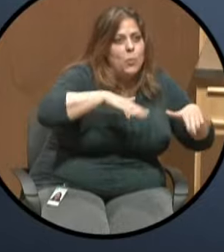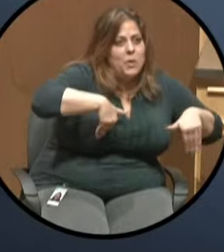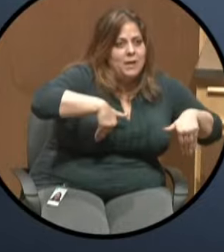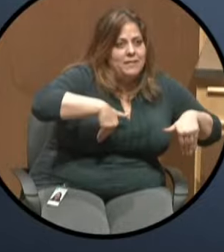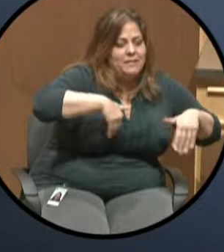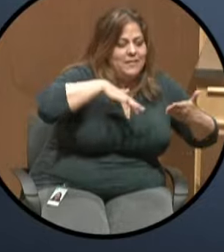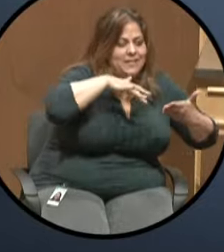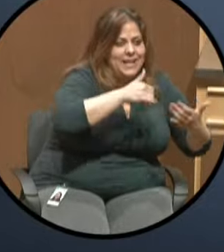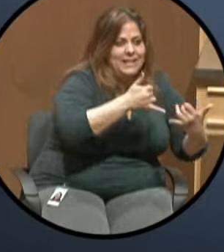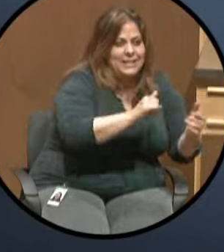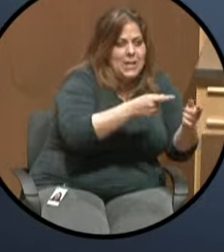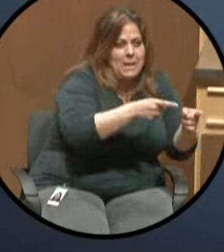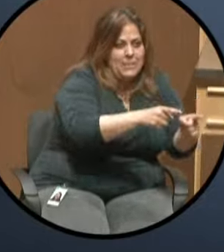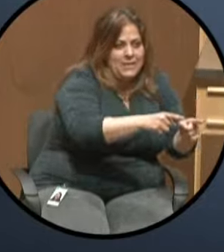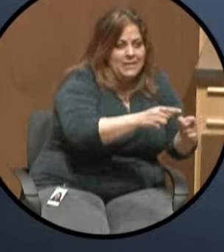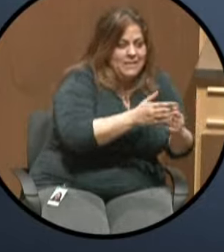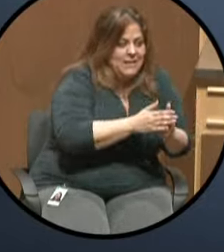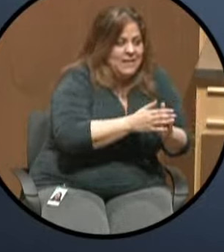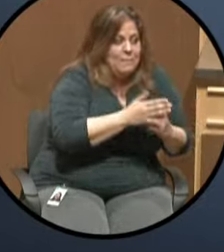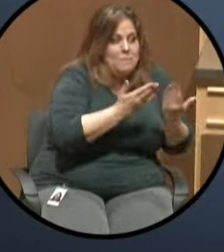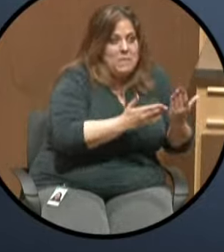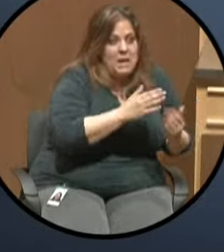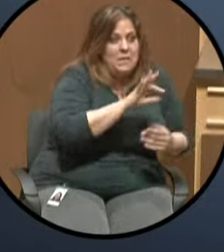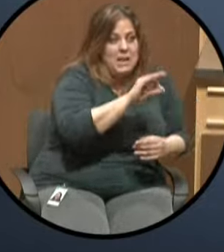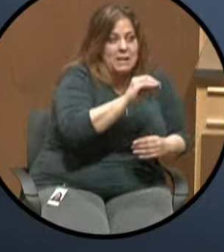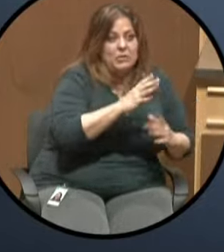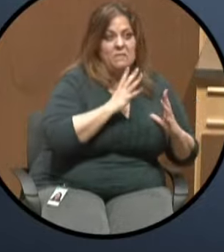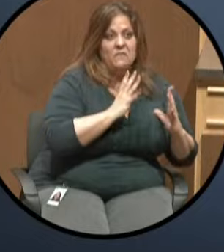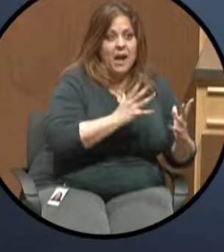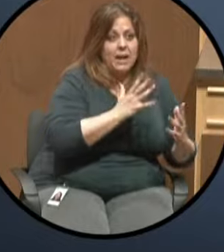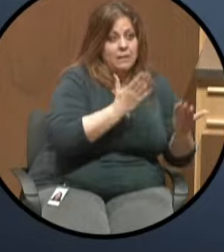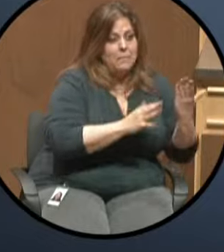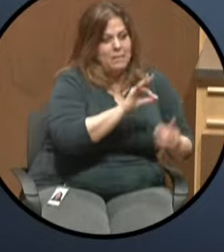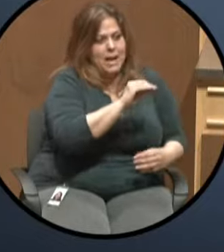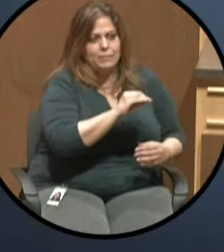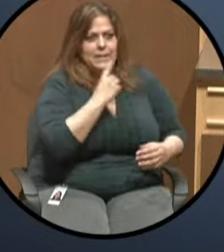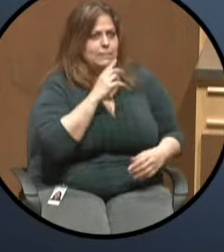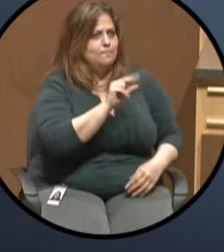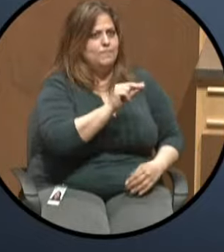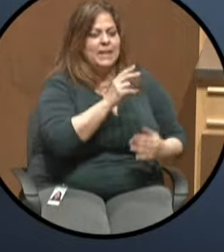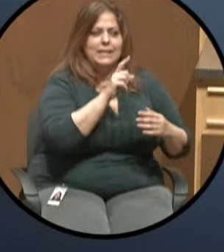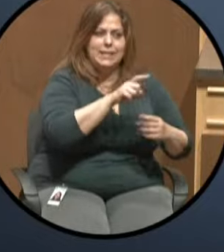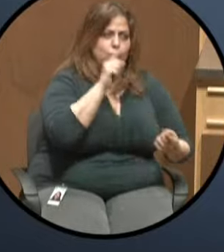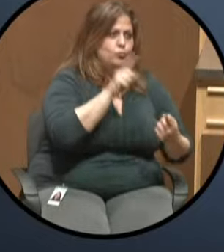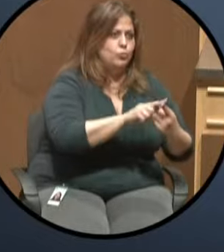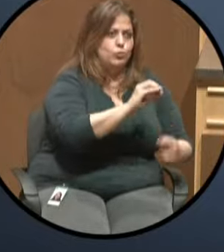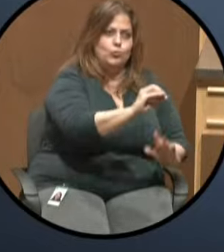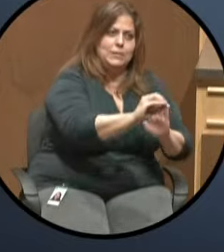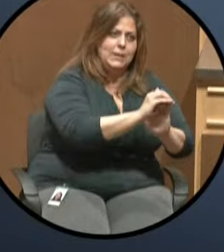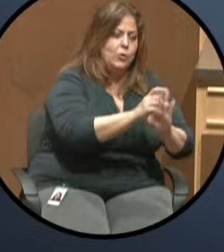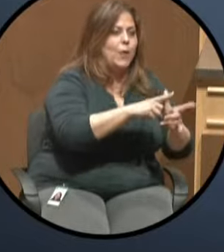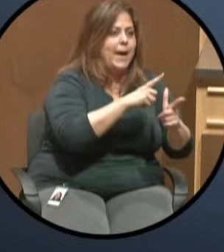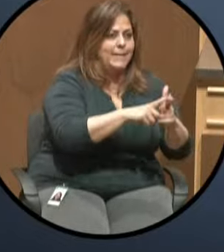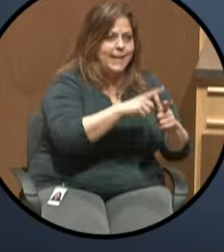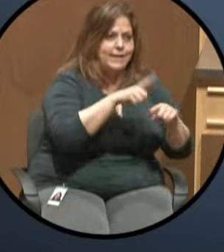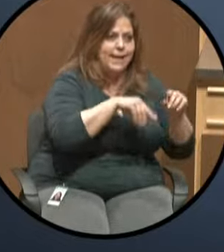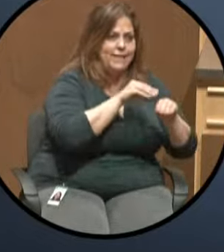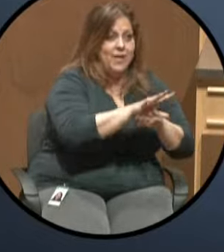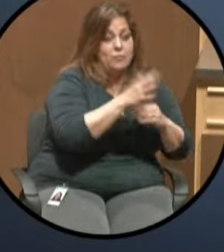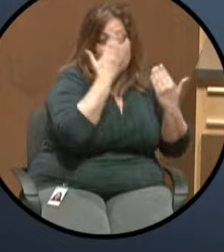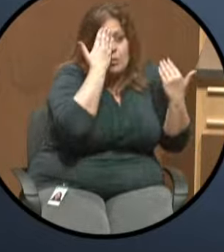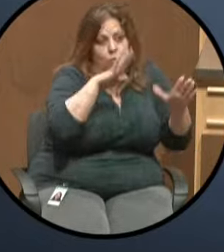contagious? So the expectation, and probably the long and short answer in this situation, is